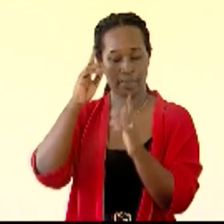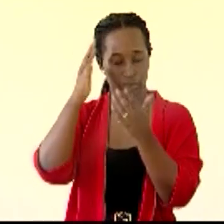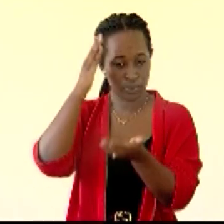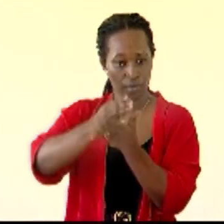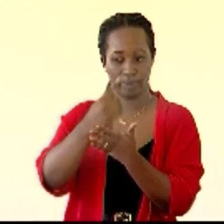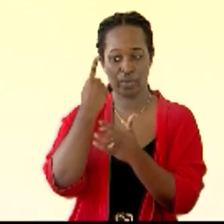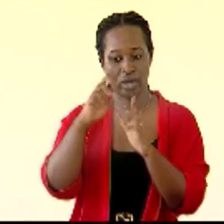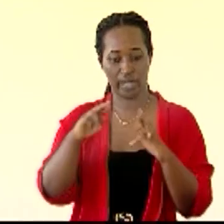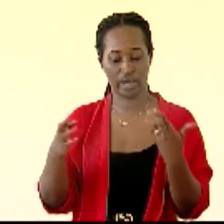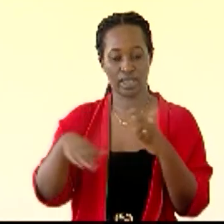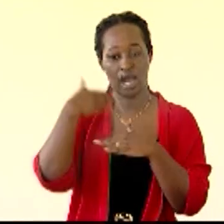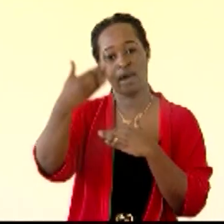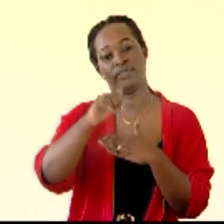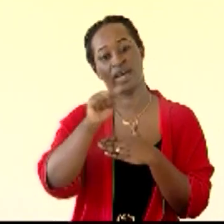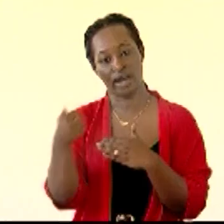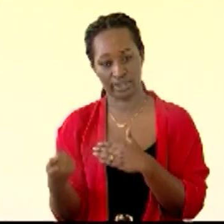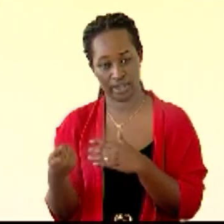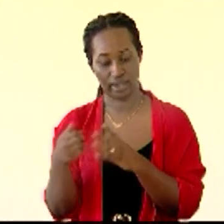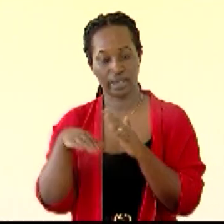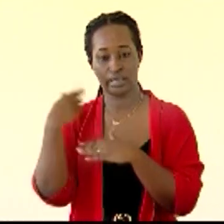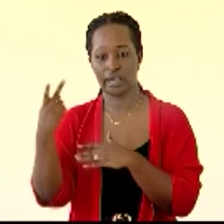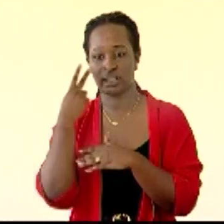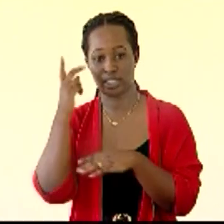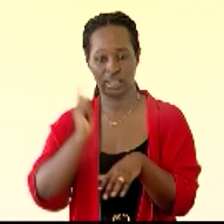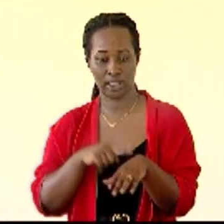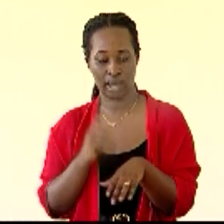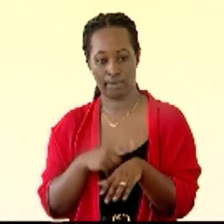seeing from the time carbon dioxide is received